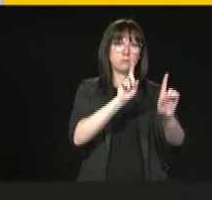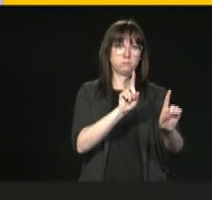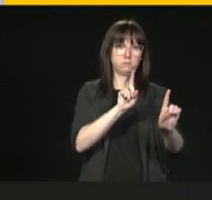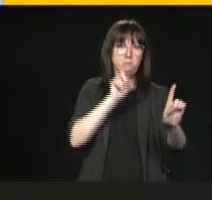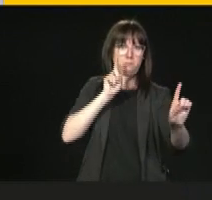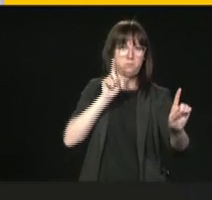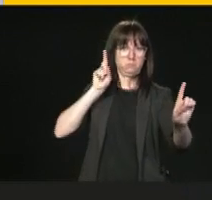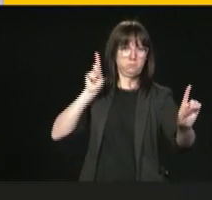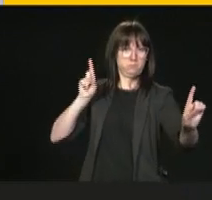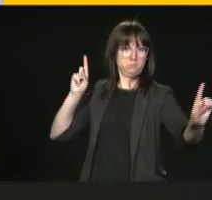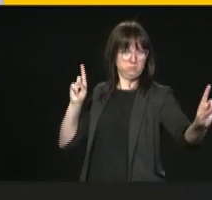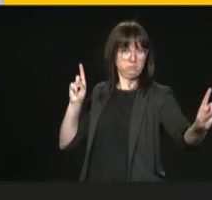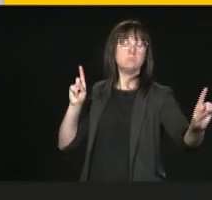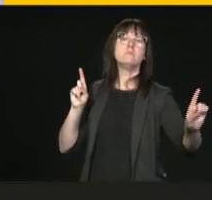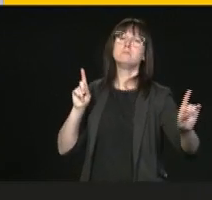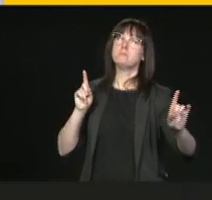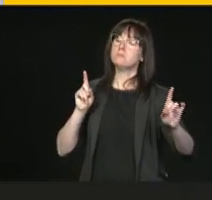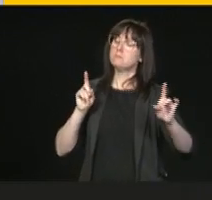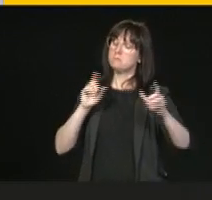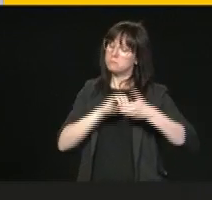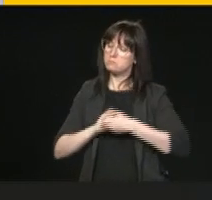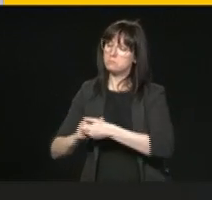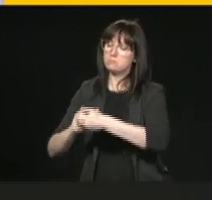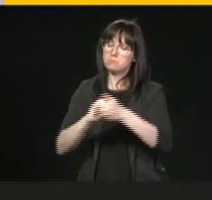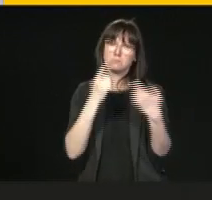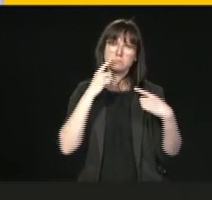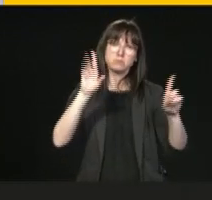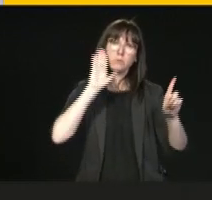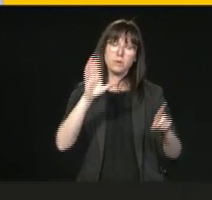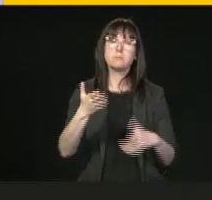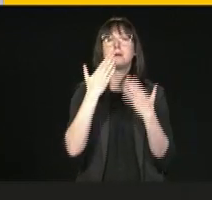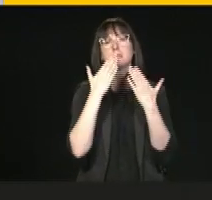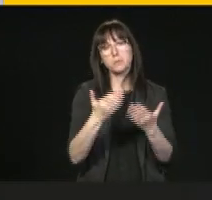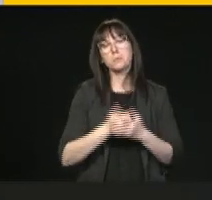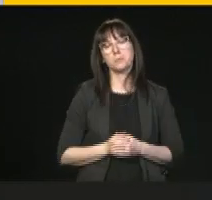Together, I know we're going to get through this. Merci beaucoup, tout le monde.